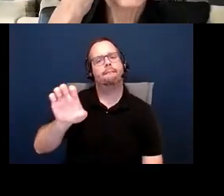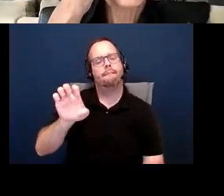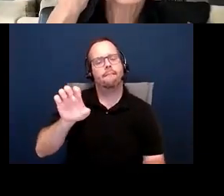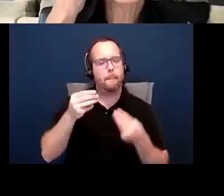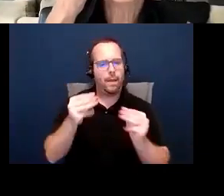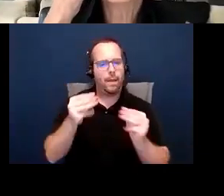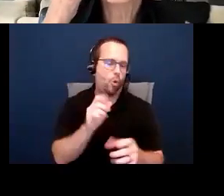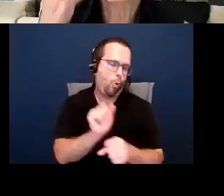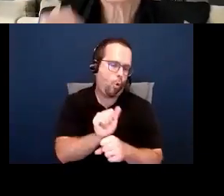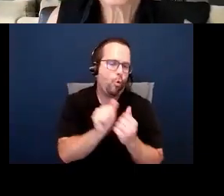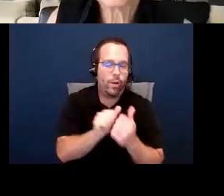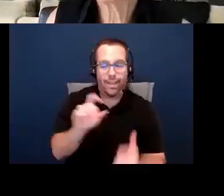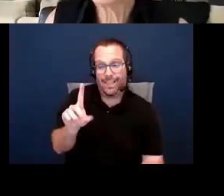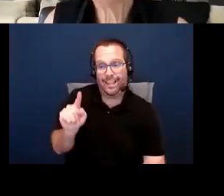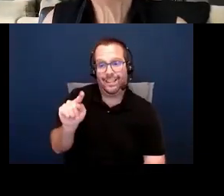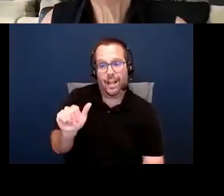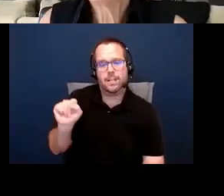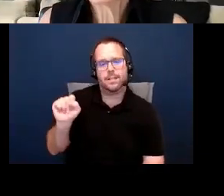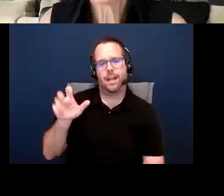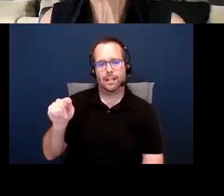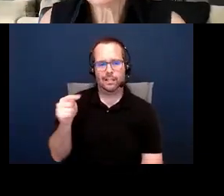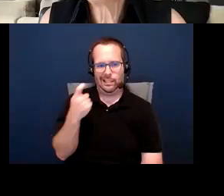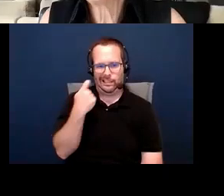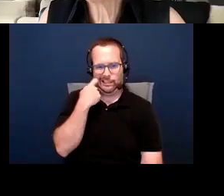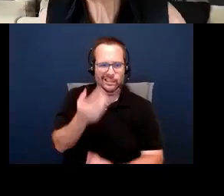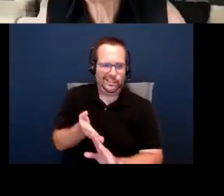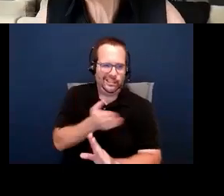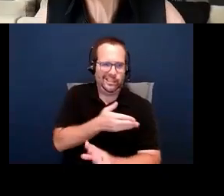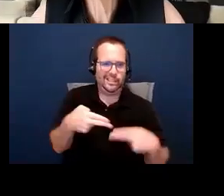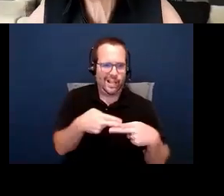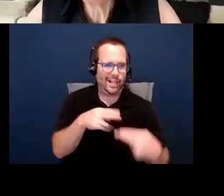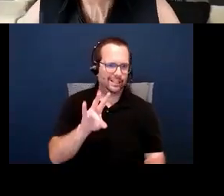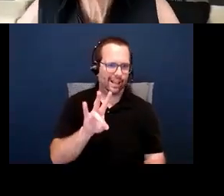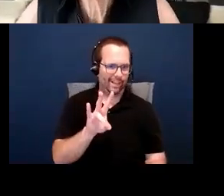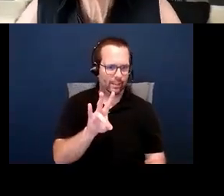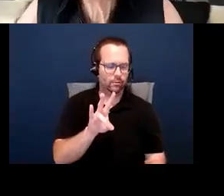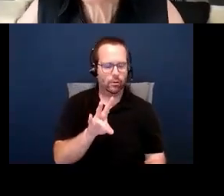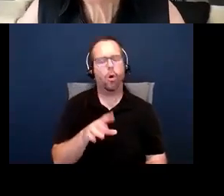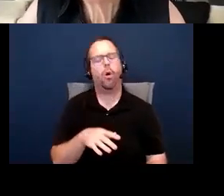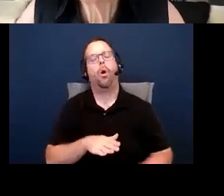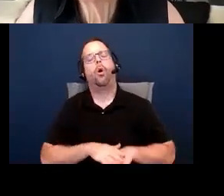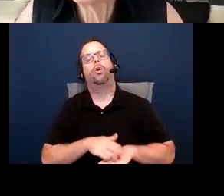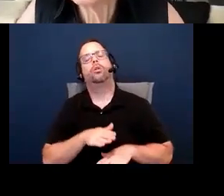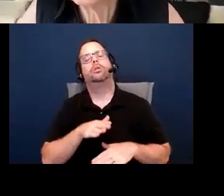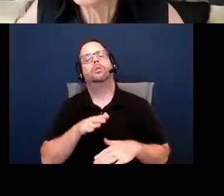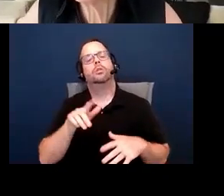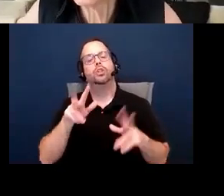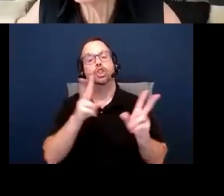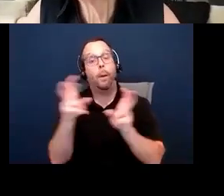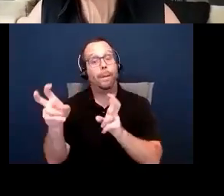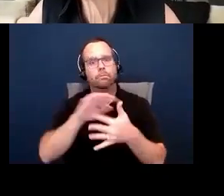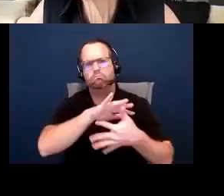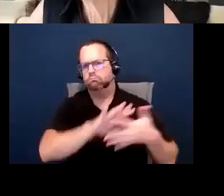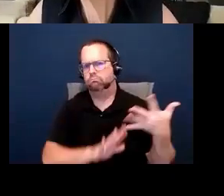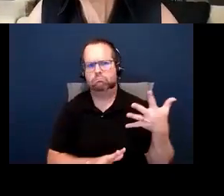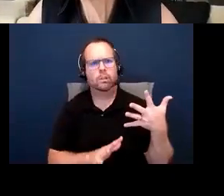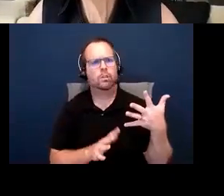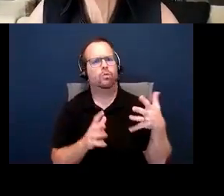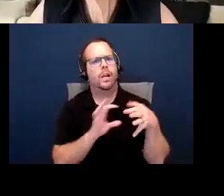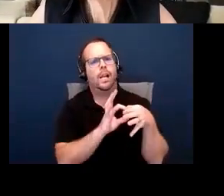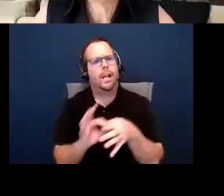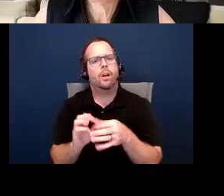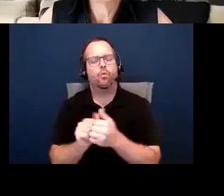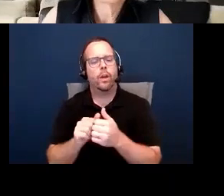sets that are in slide 7 on topics pretty much related to those that are in slide 6. Thank